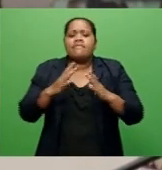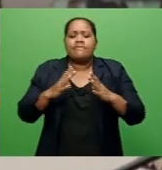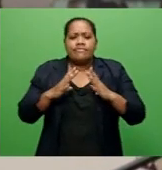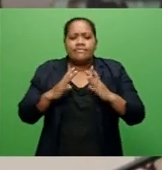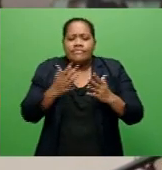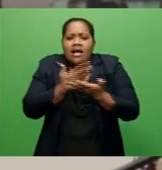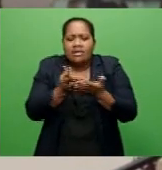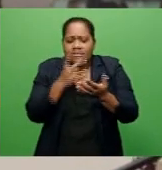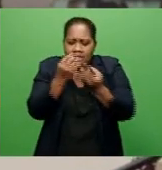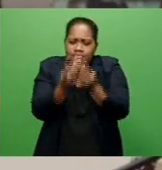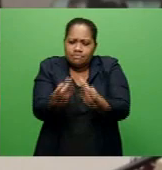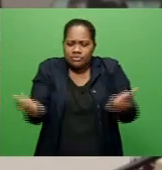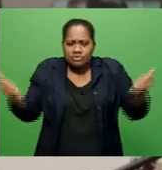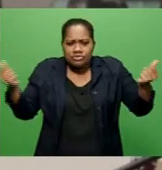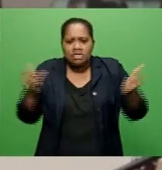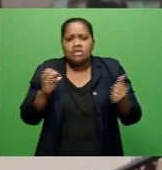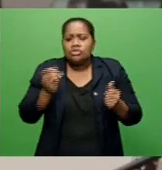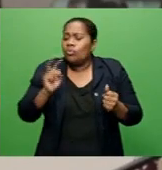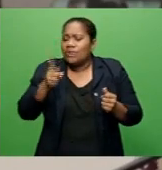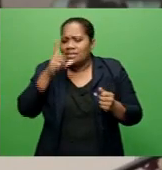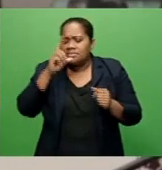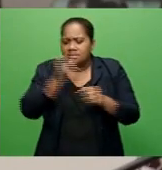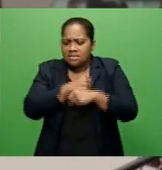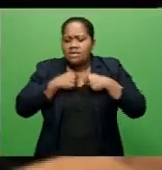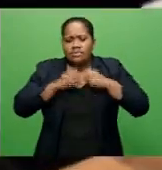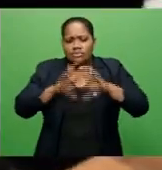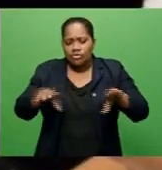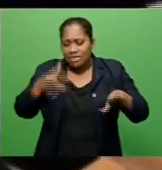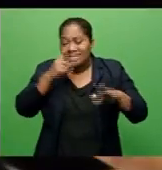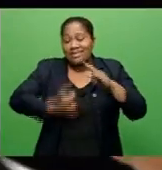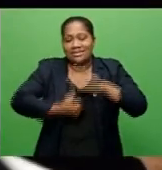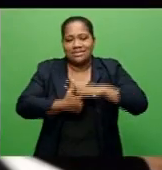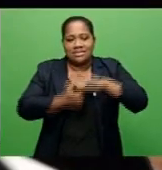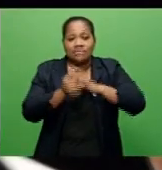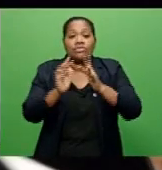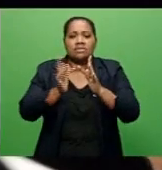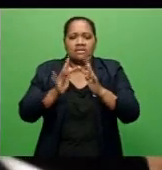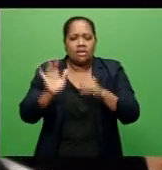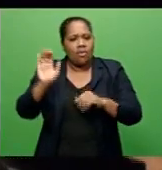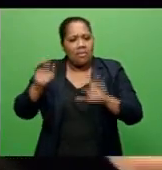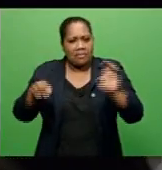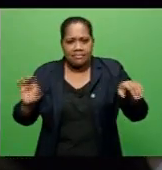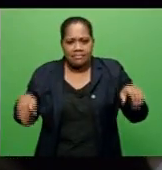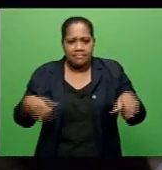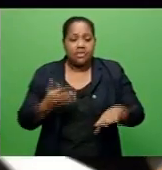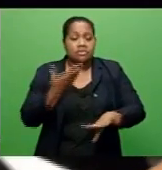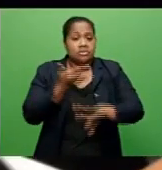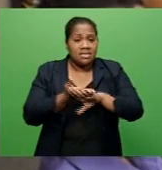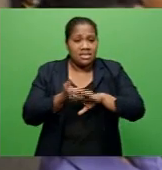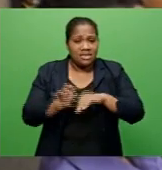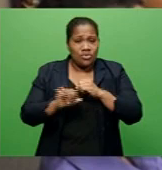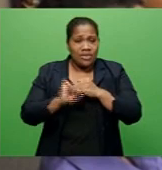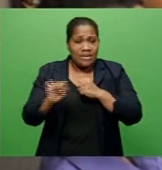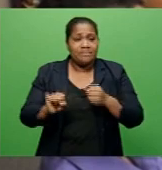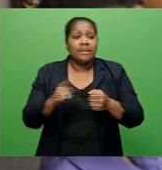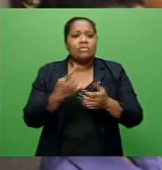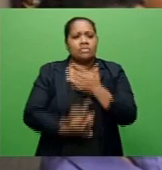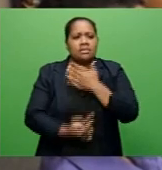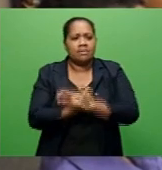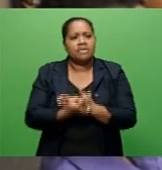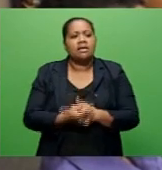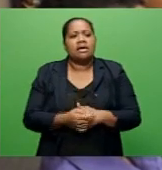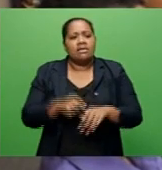to filter what our children can access on the internet at home. The new campaign, designed with input from all agencies and